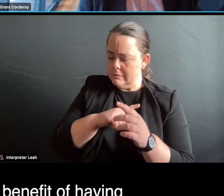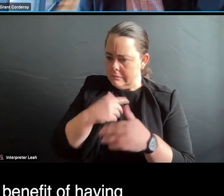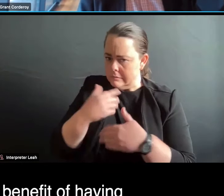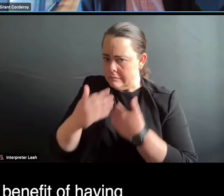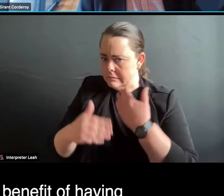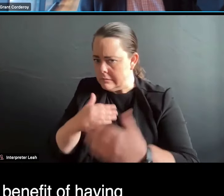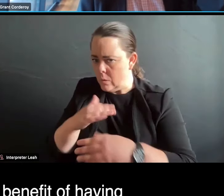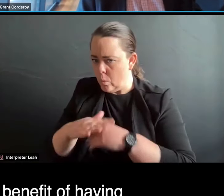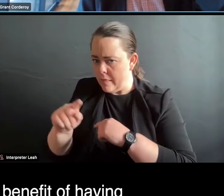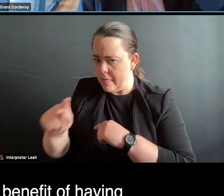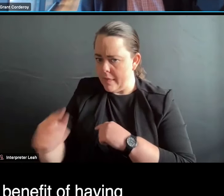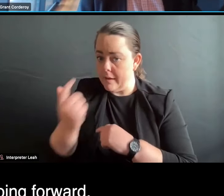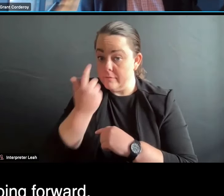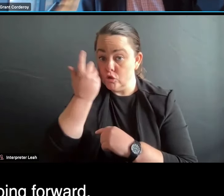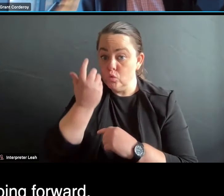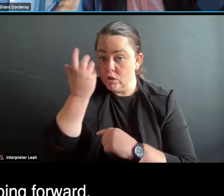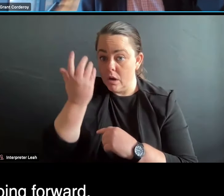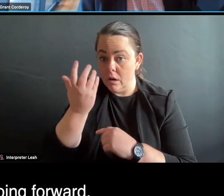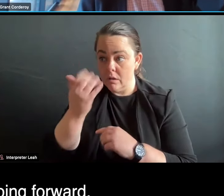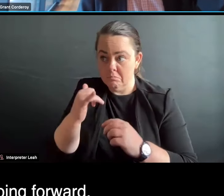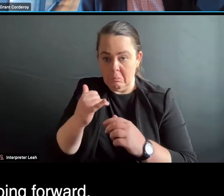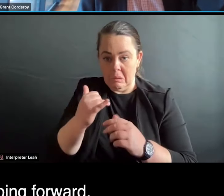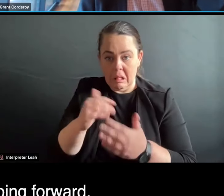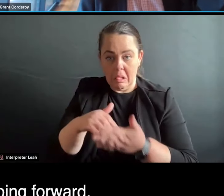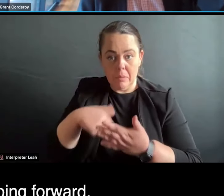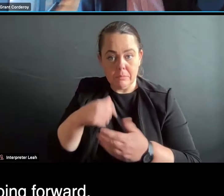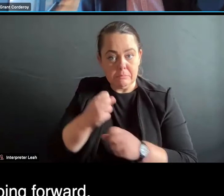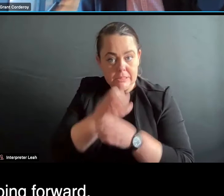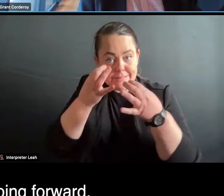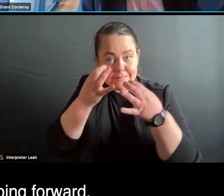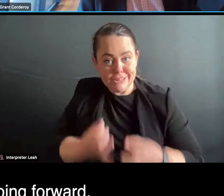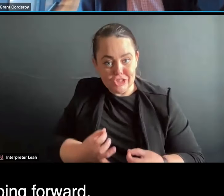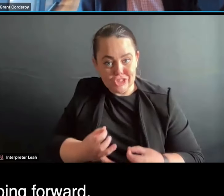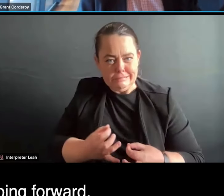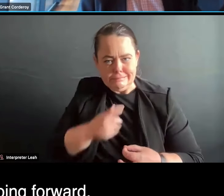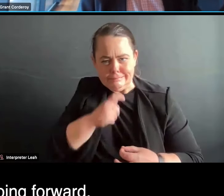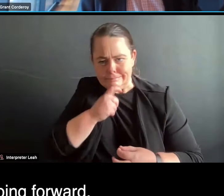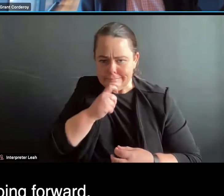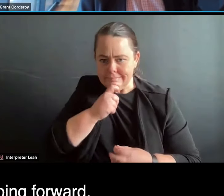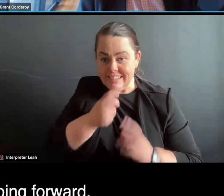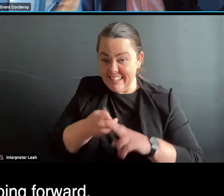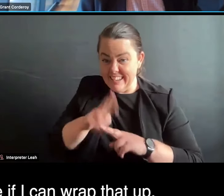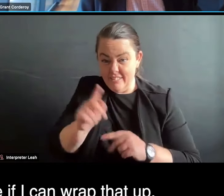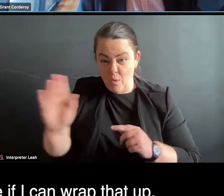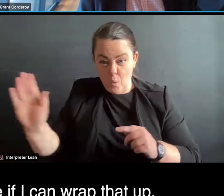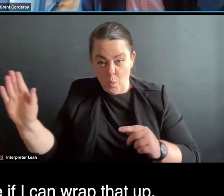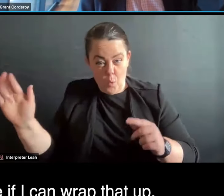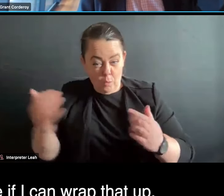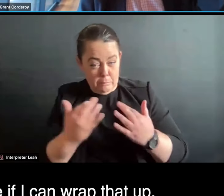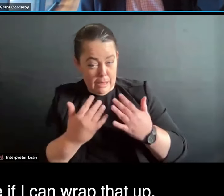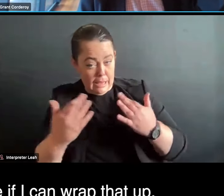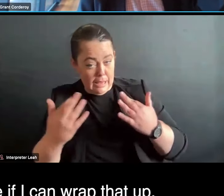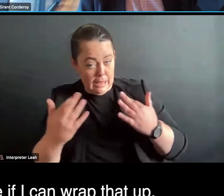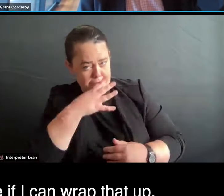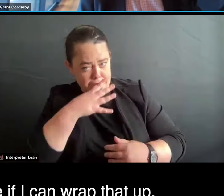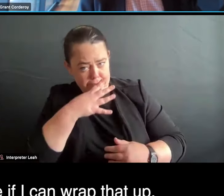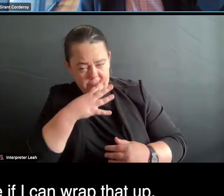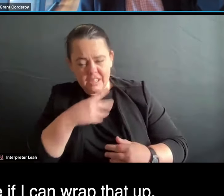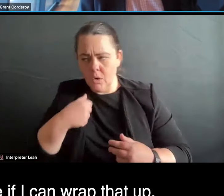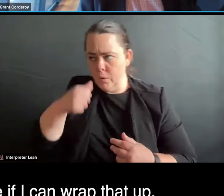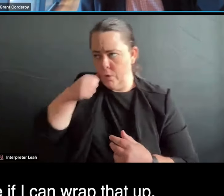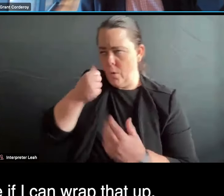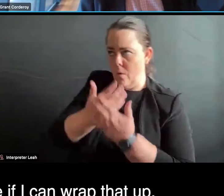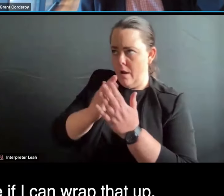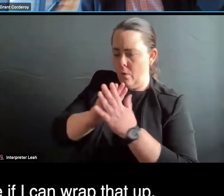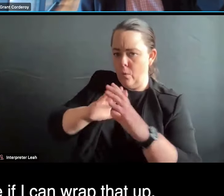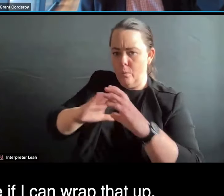great benefit of having that communication going forward. So, Jess, I think that's it from me,